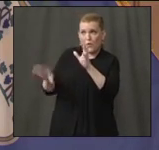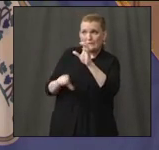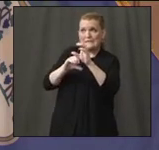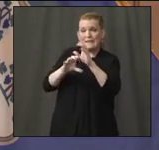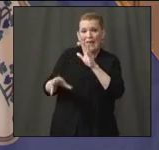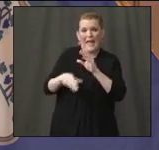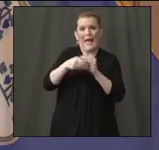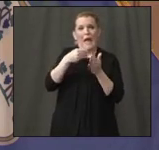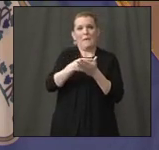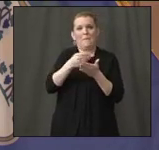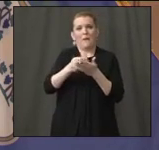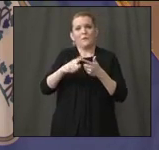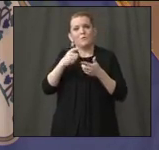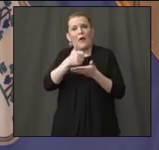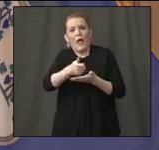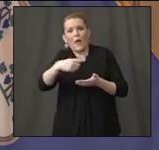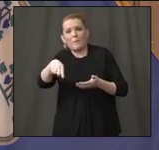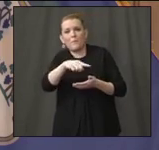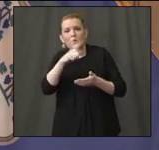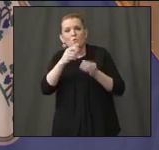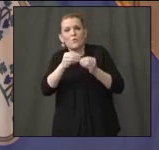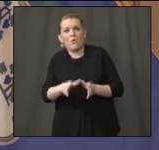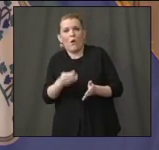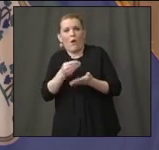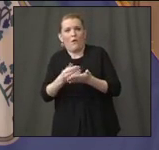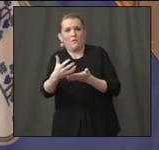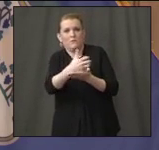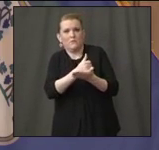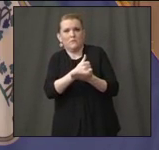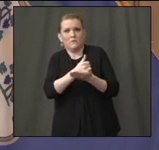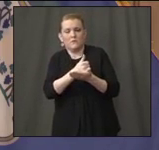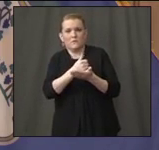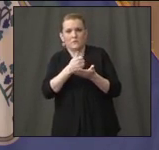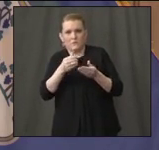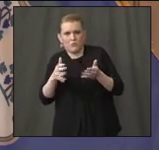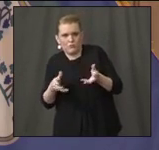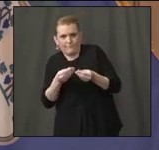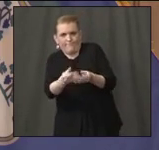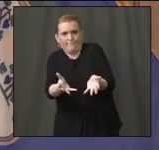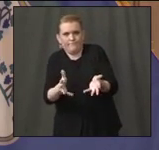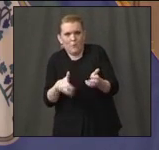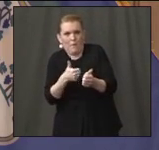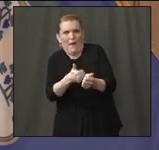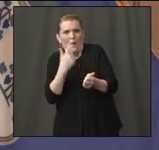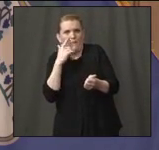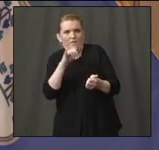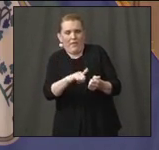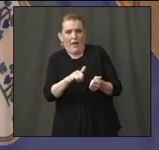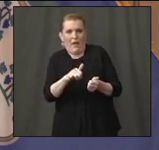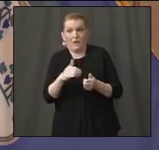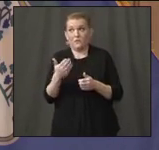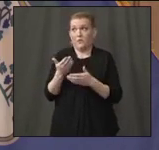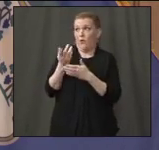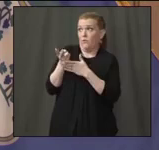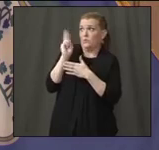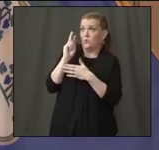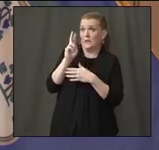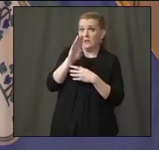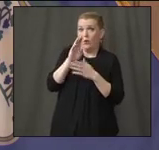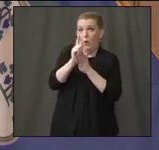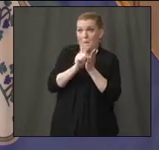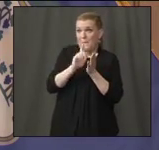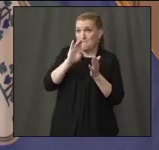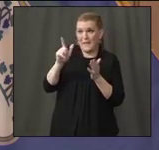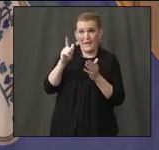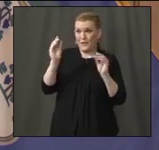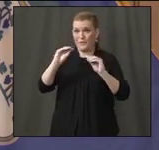didn't make it in the last bill. That was a big bill, $2.2 trillion a couple weeks ago. It didn't make it into this bill. And you may say, well,